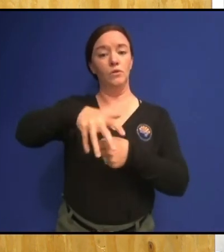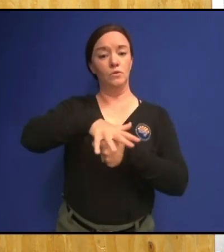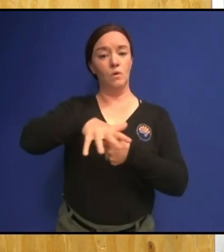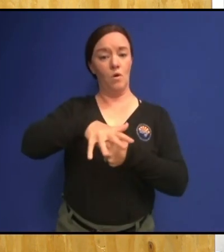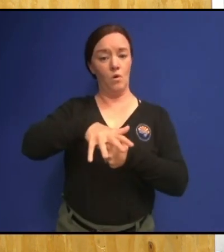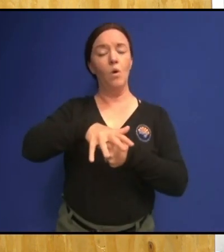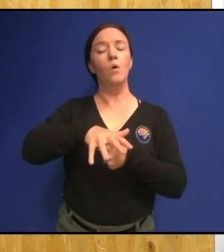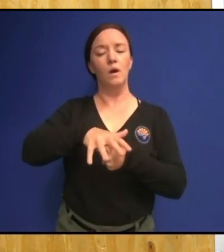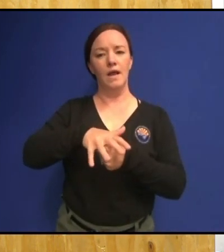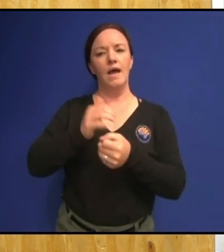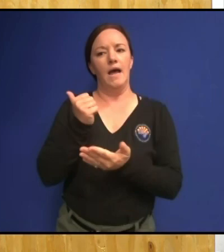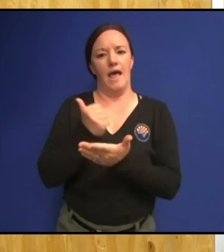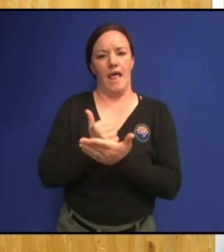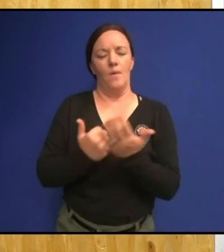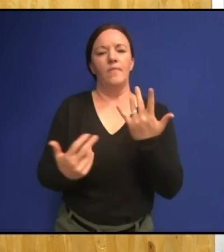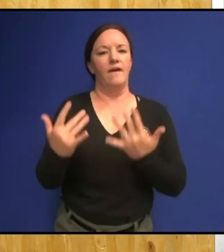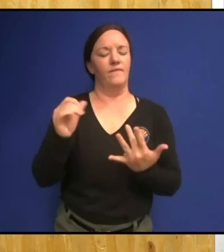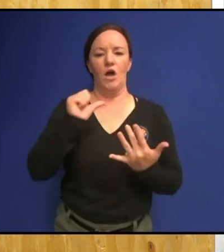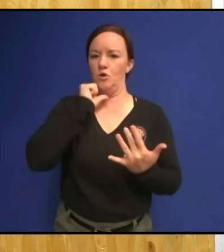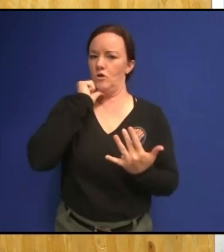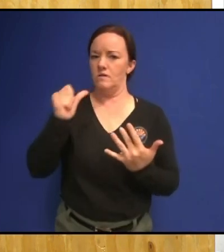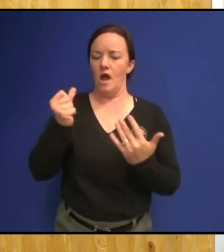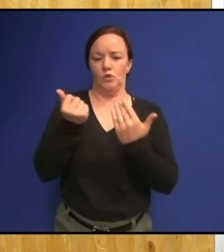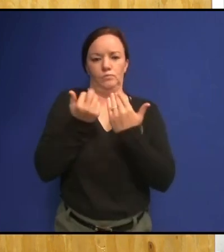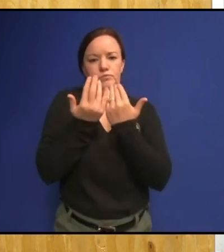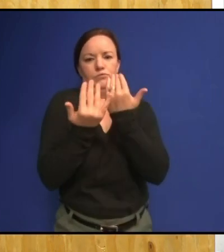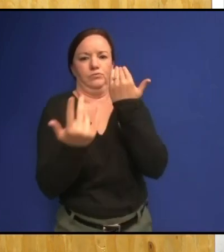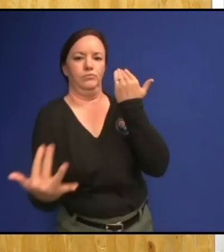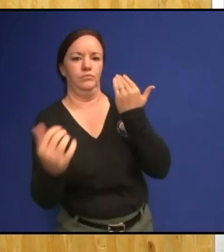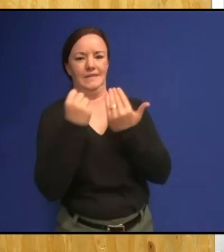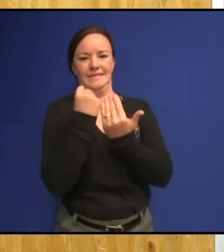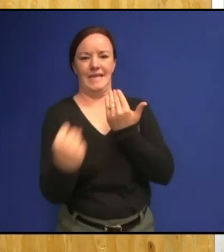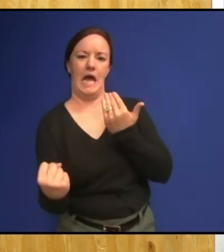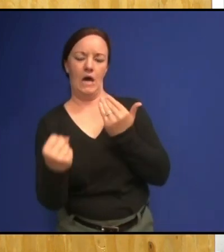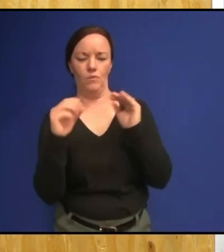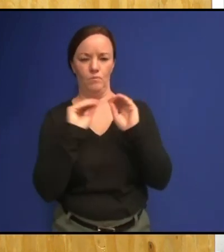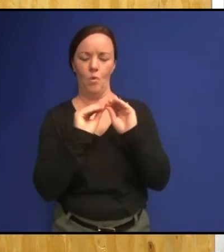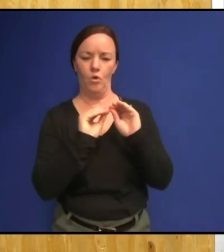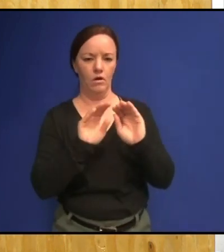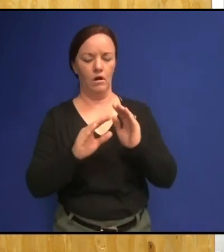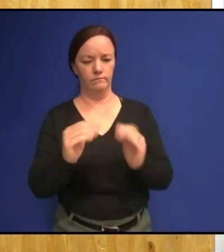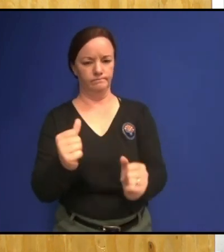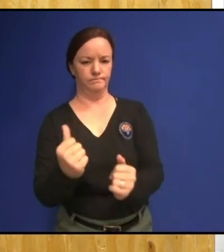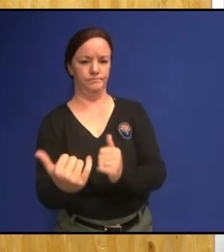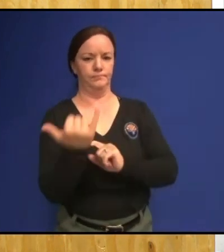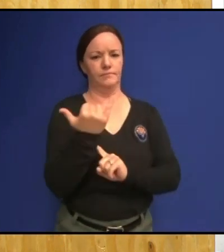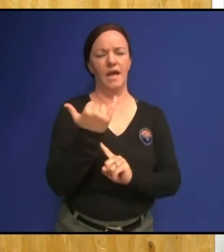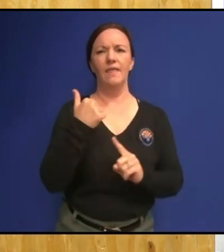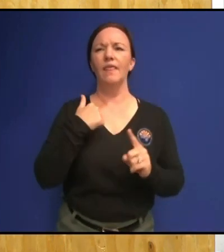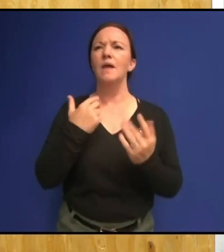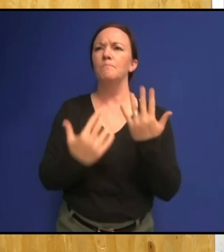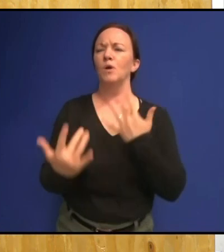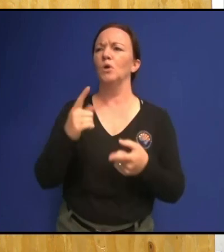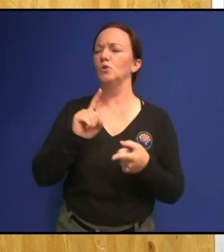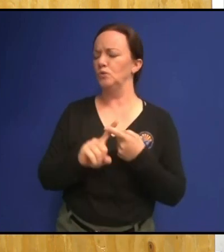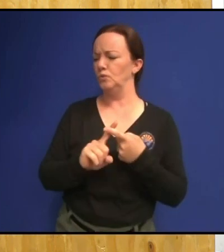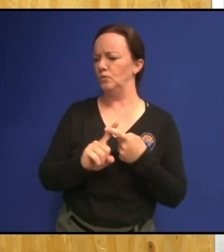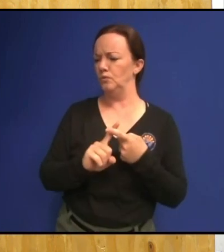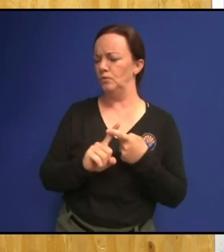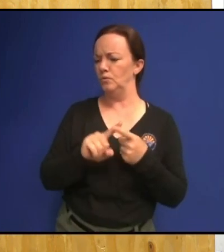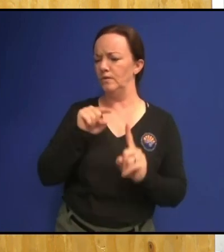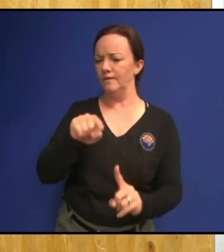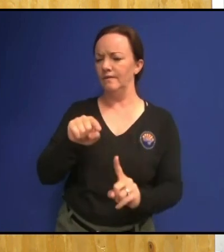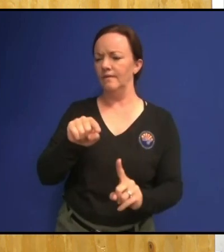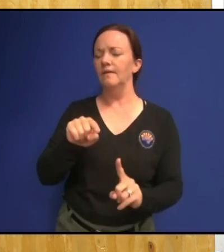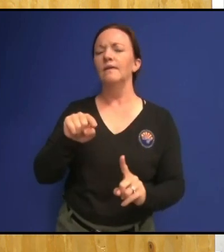south, where it had burned to the oh my gosh, I just forgot the Vivash had burned to the west of the Vivash